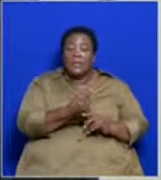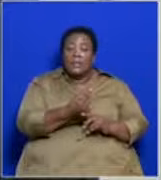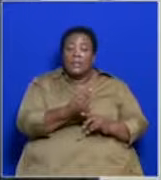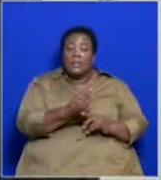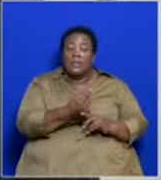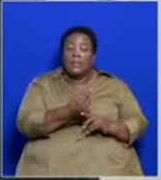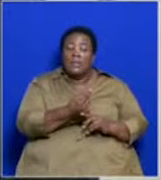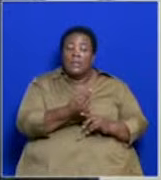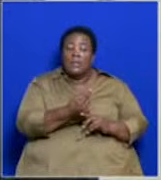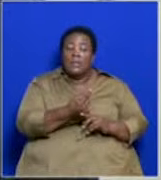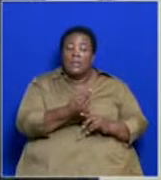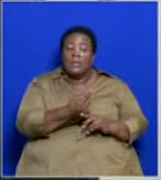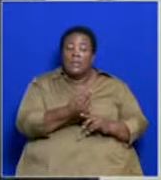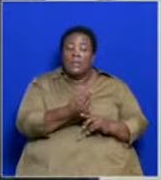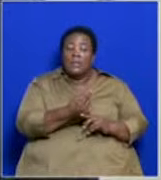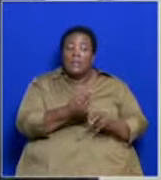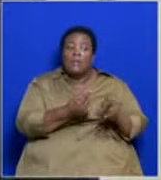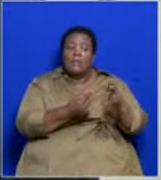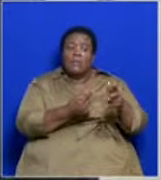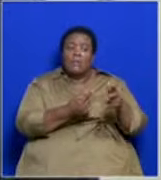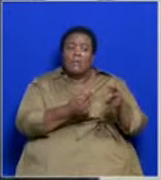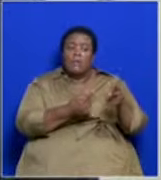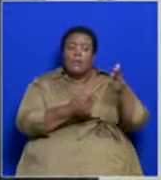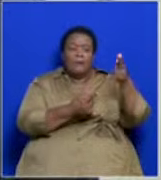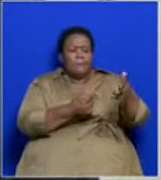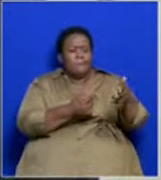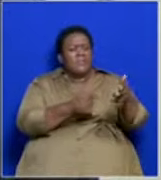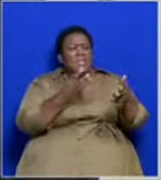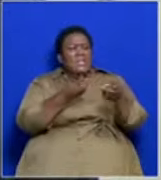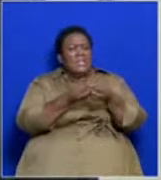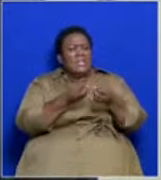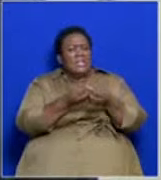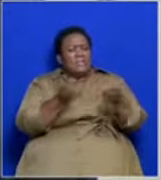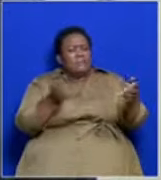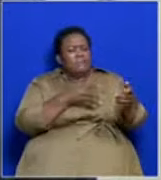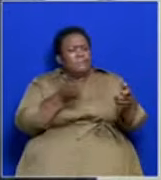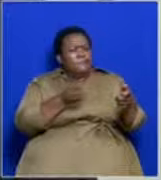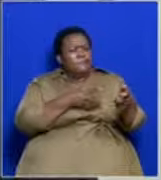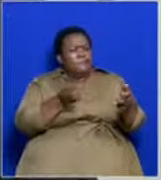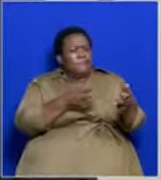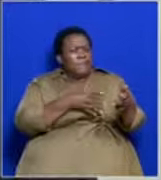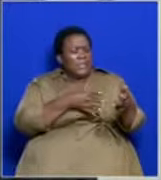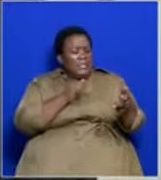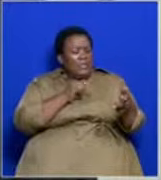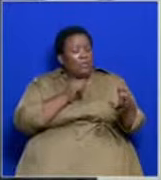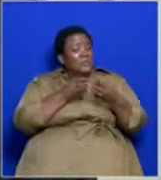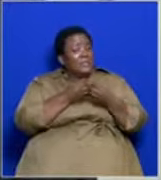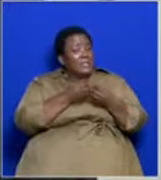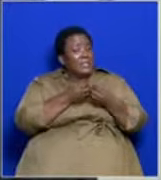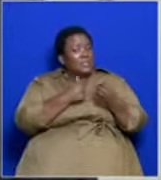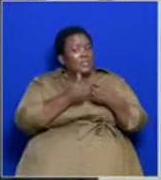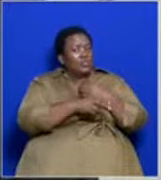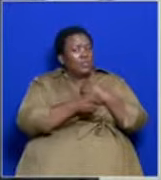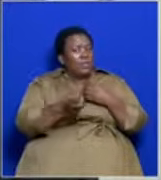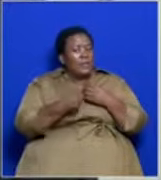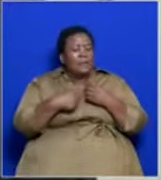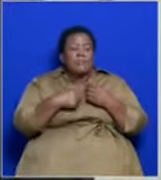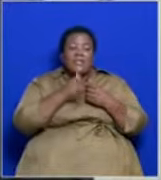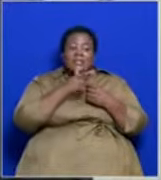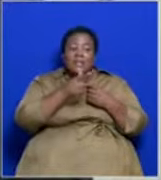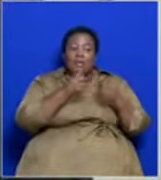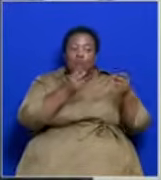the goods we were loading were stolen. I told my drivers not to move the